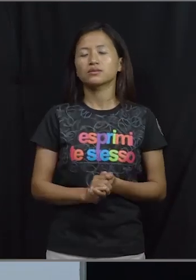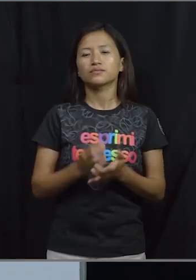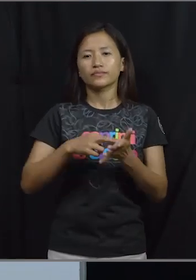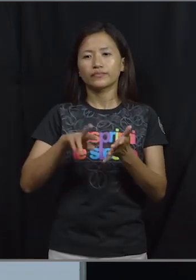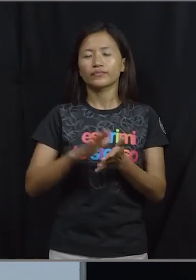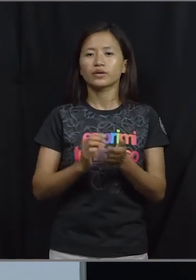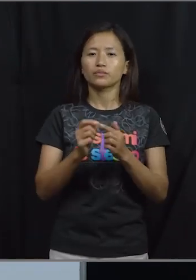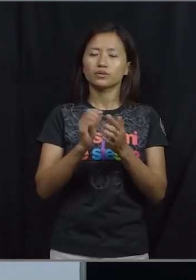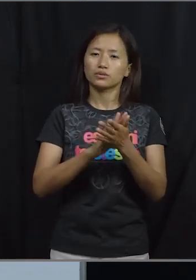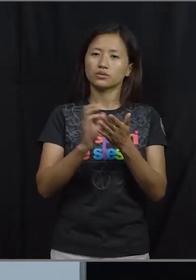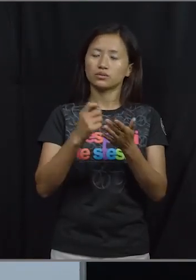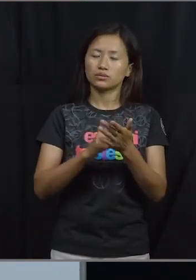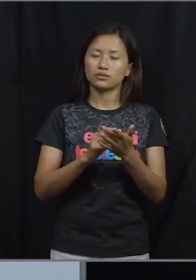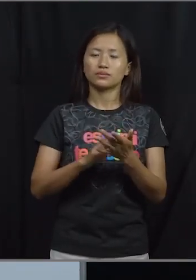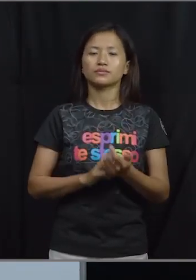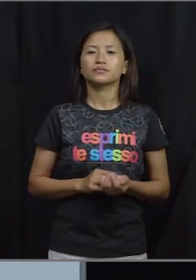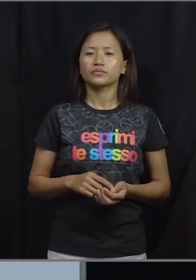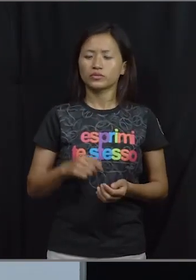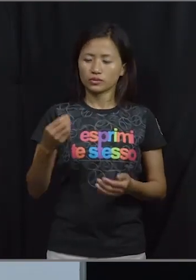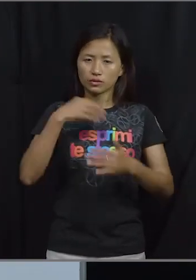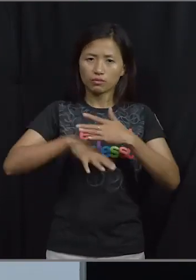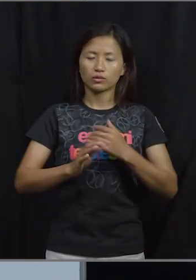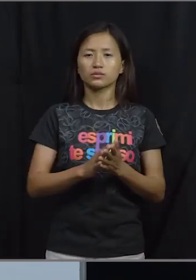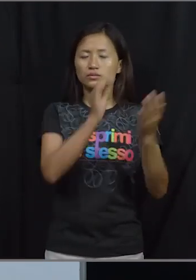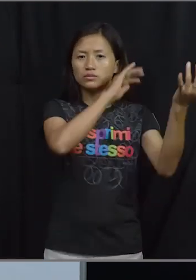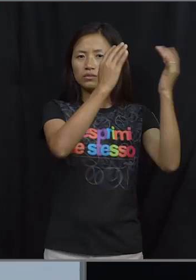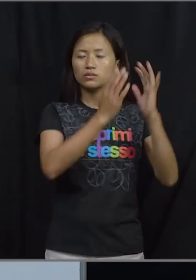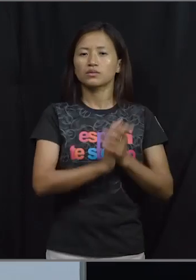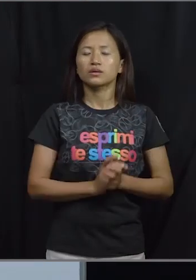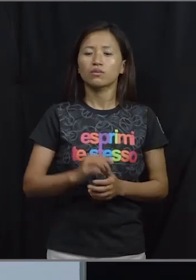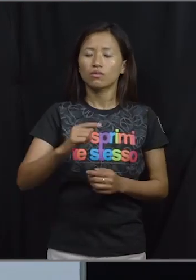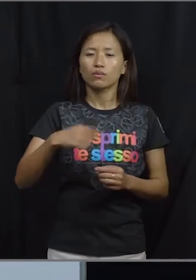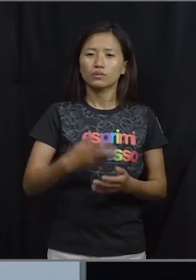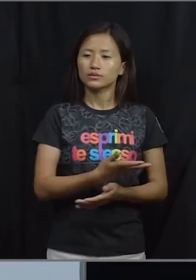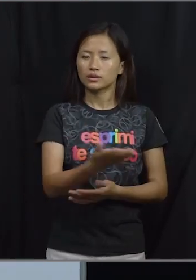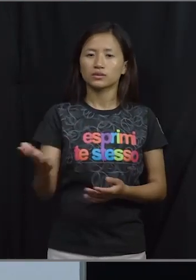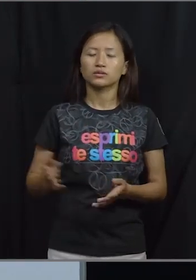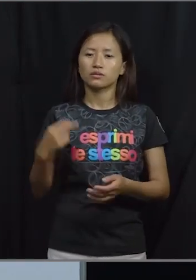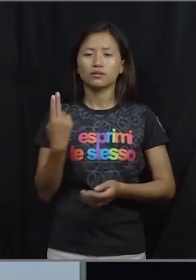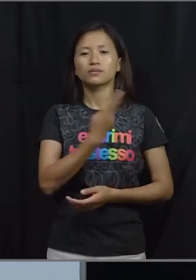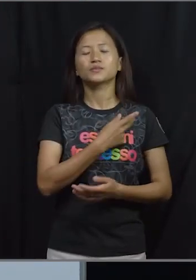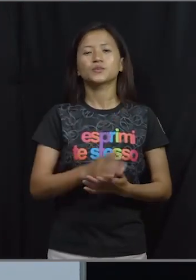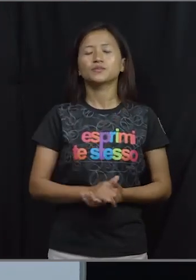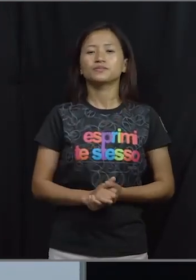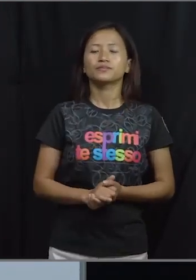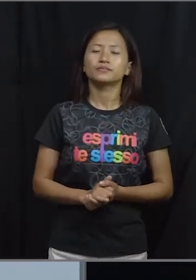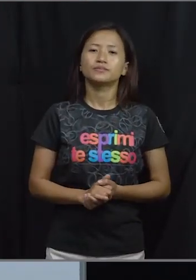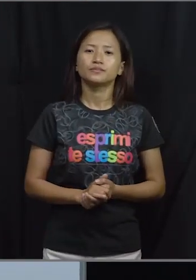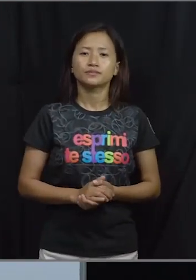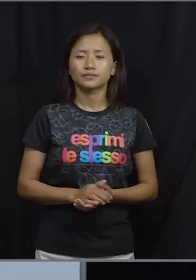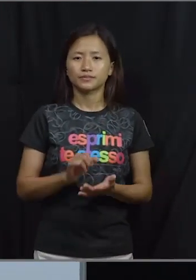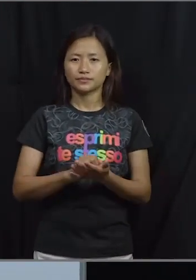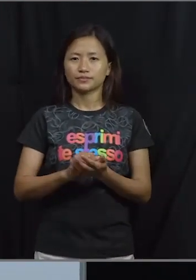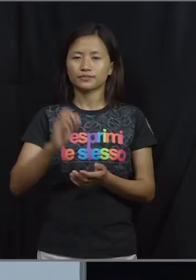So when we are born into this world, certain mental inheritance are already there in us, okay? So that is